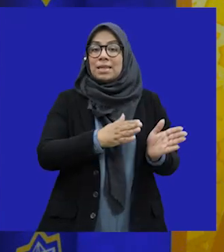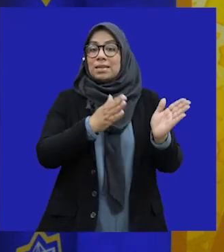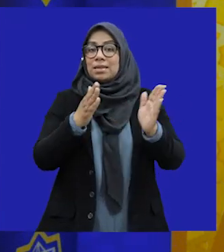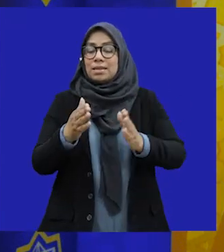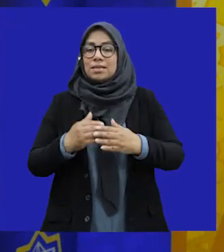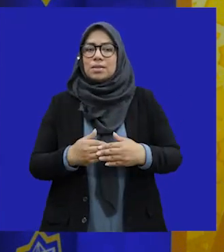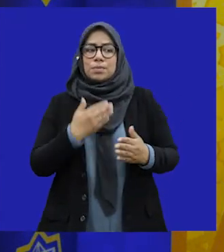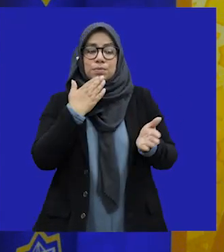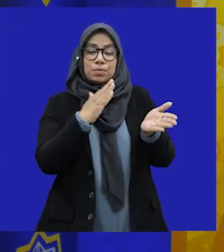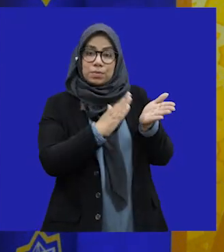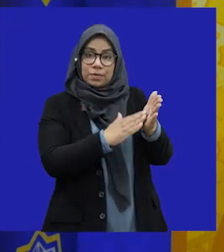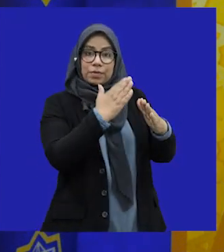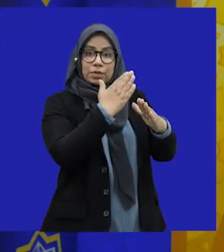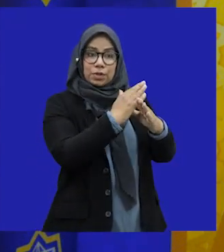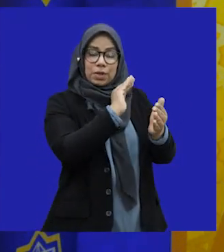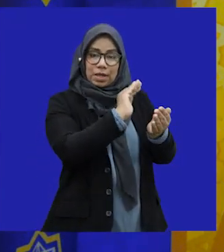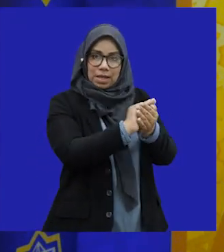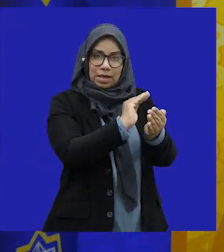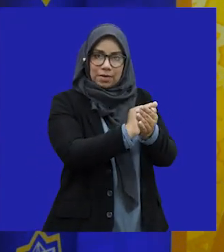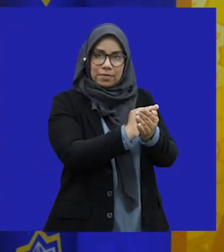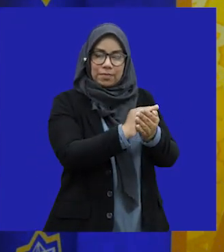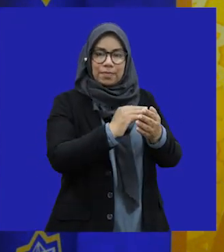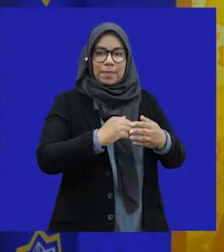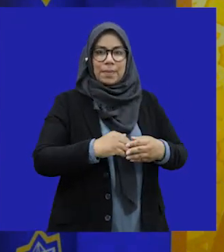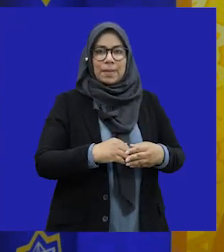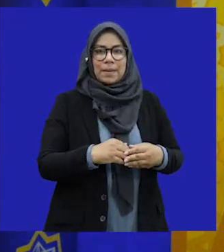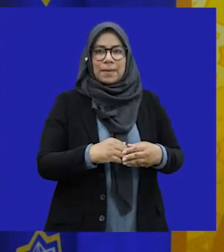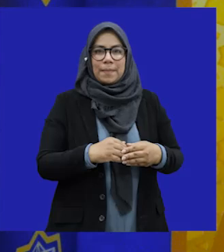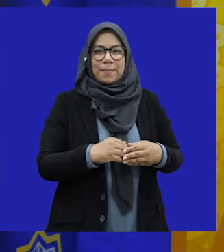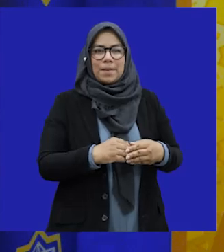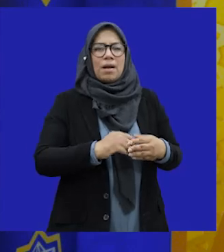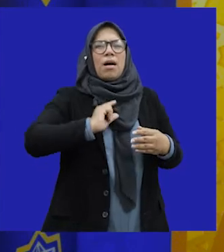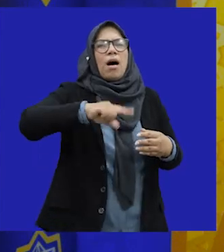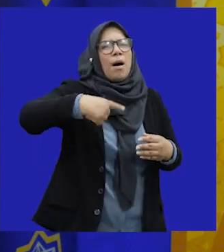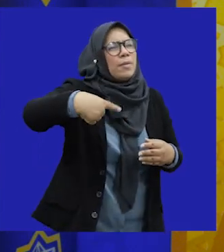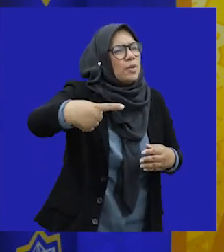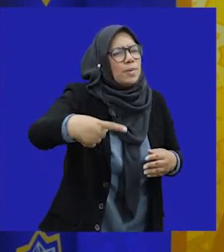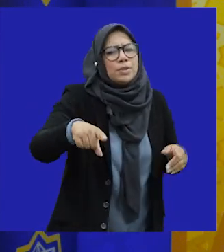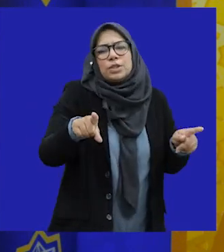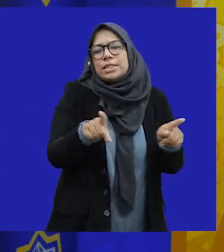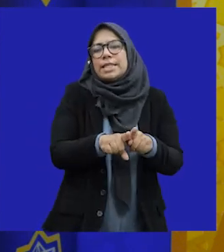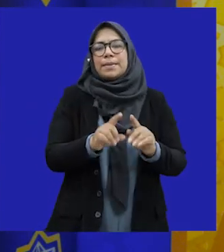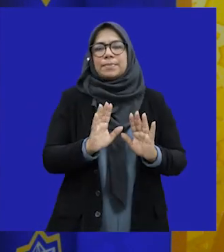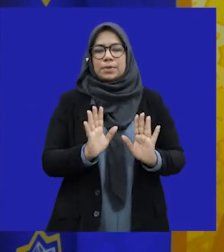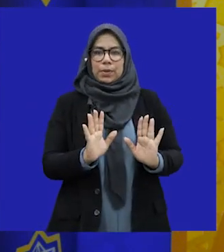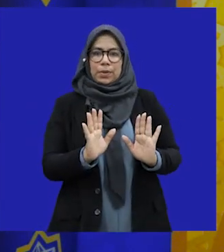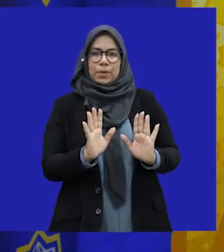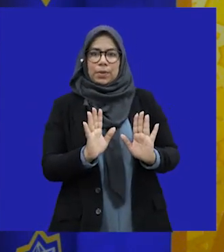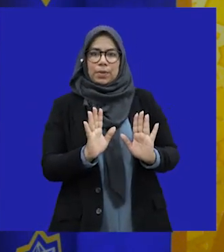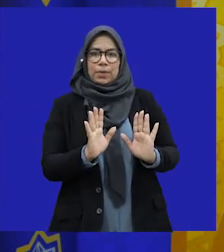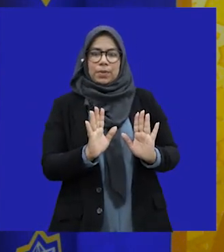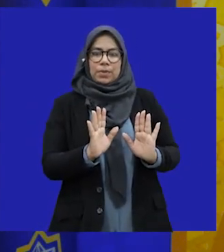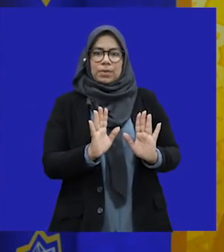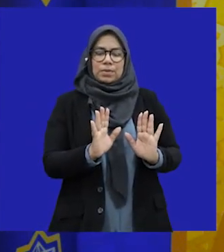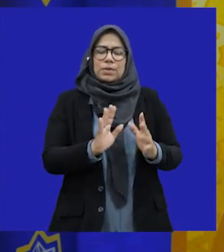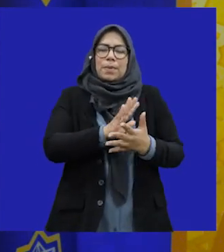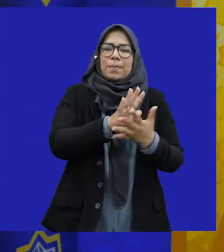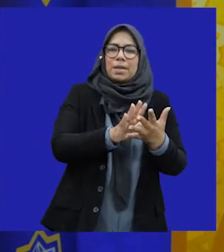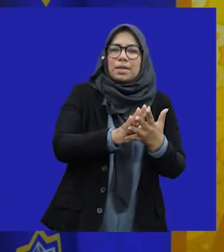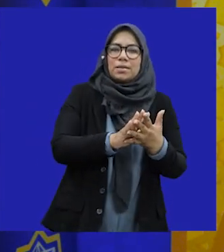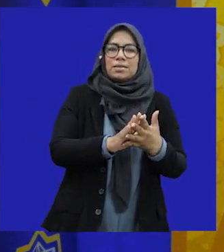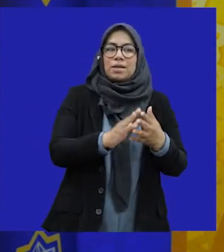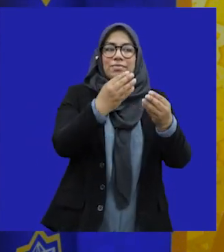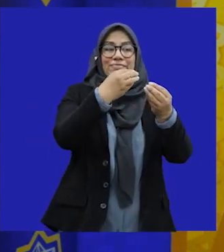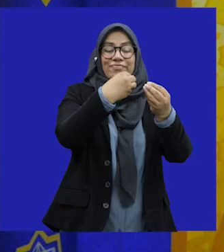are prayers that Rasulullah sallallahu alaihi wasallam was not consistent in praying. Mind you, we are talking